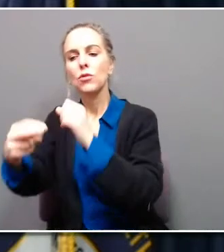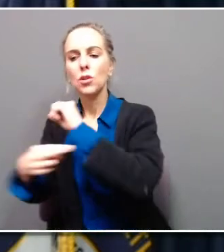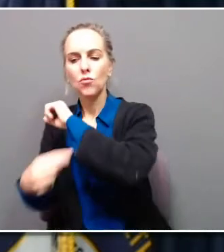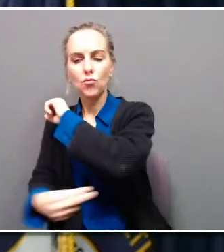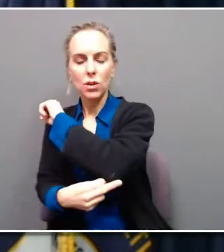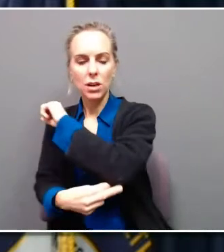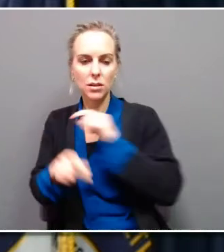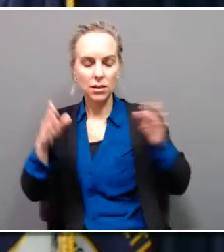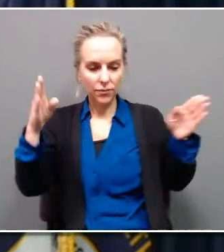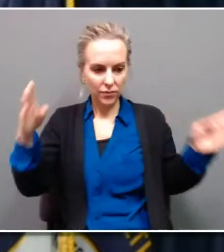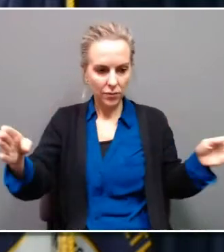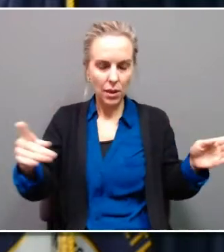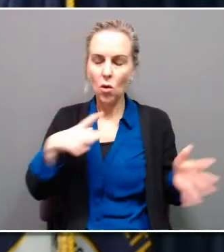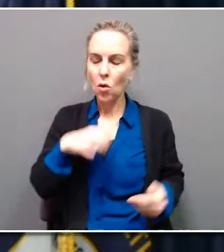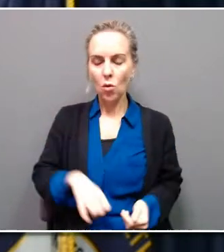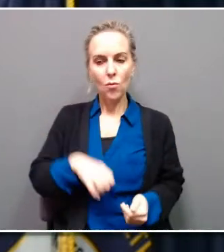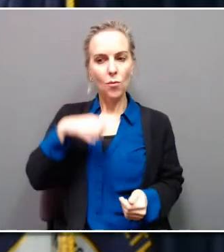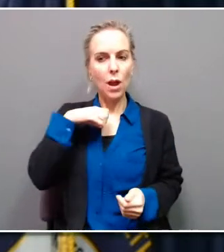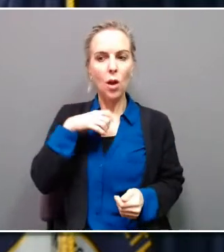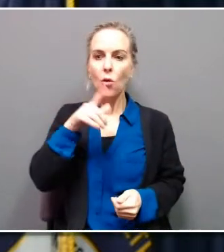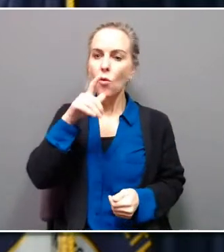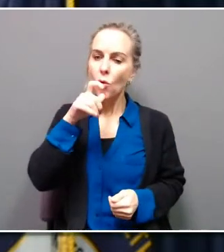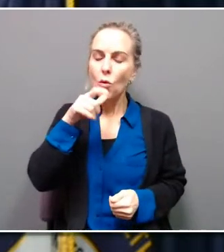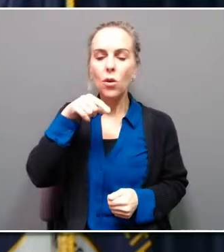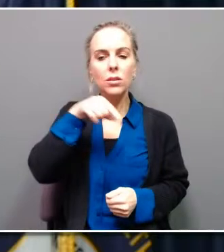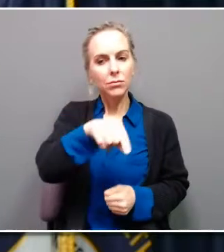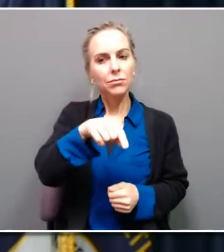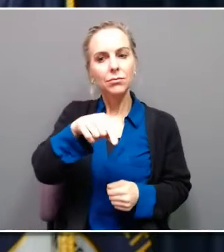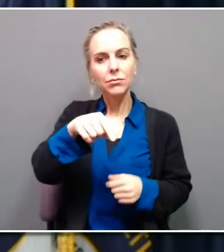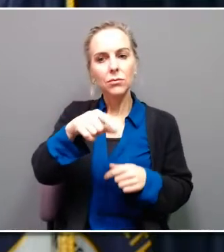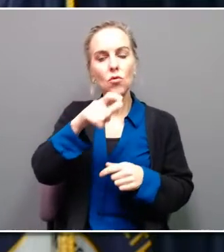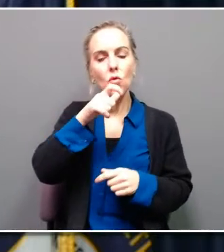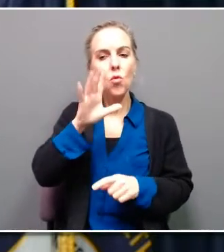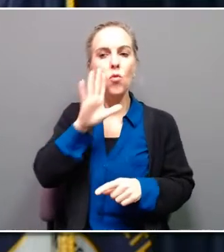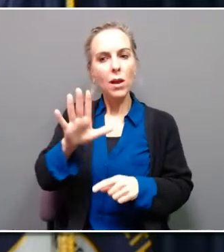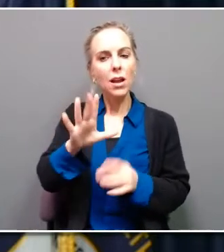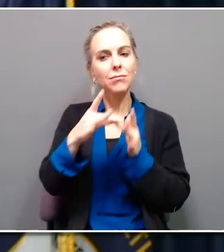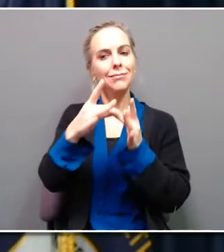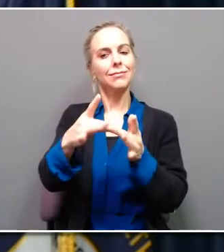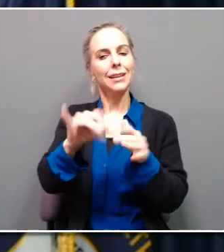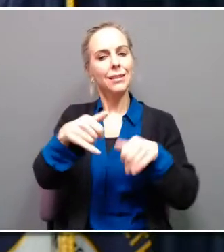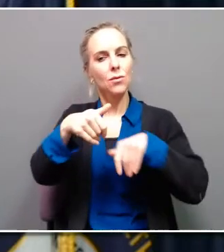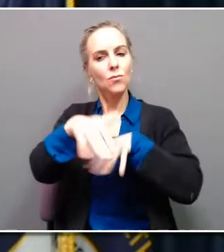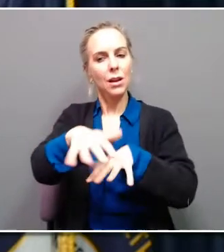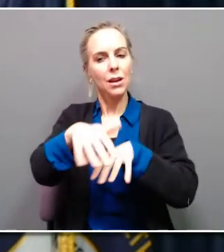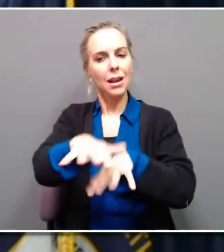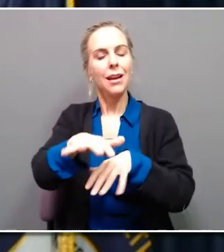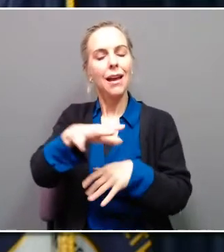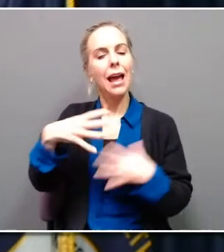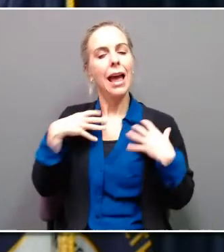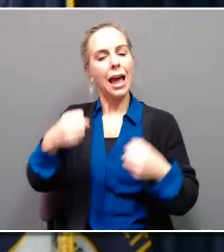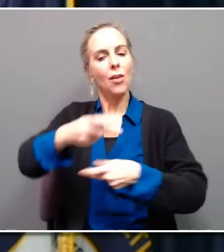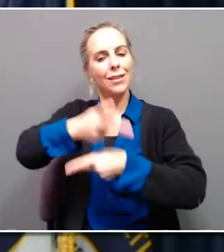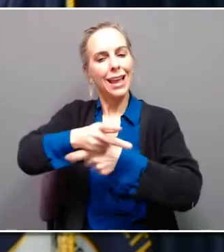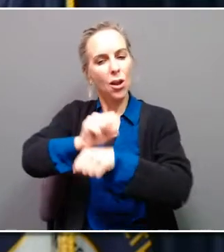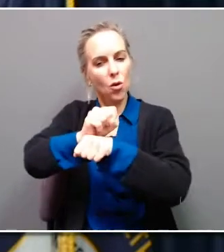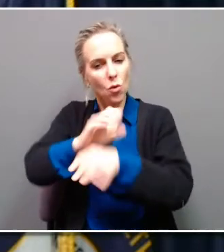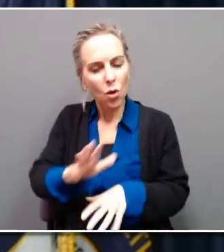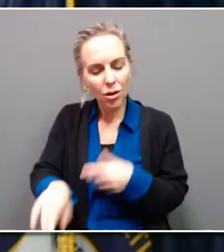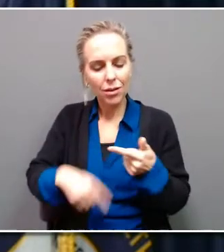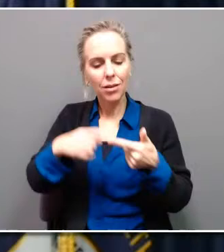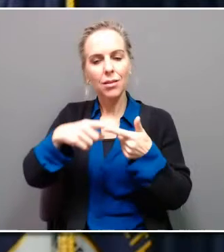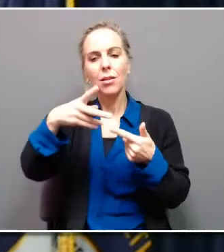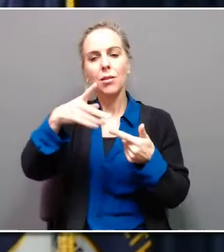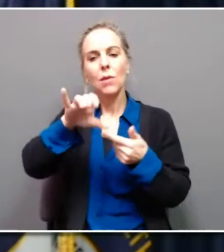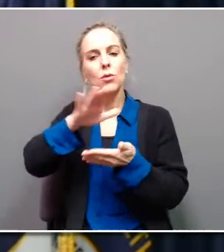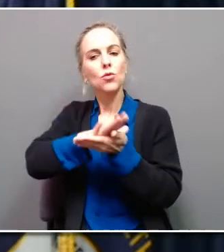of the parade, healthcare workers who guided Kentuckians through the global pandemic and natural disasters, and public school educators who continue